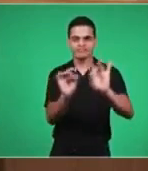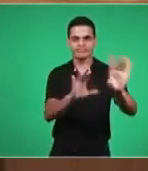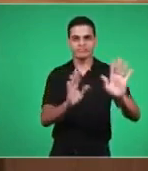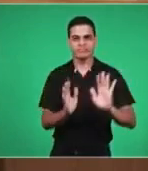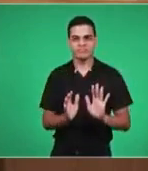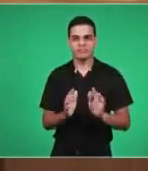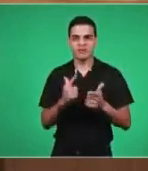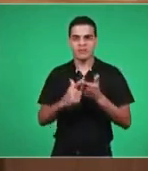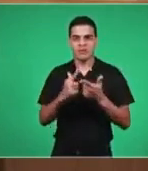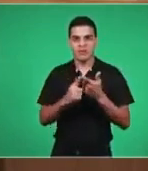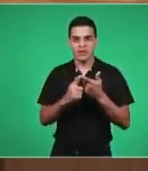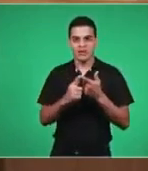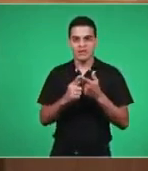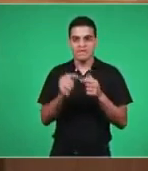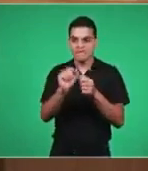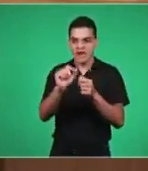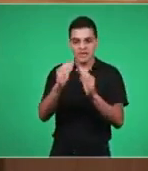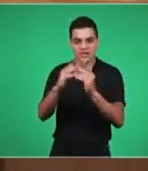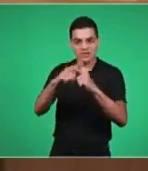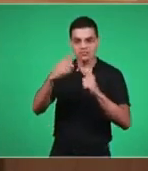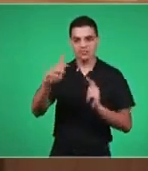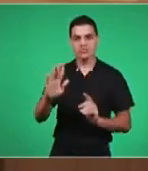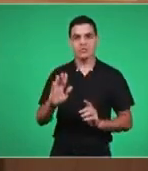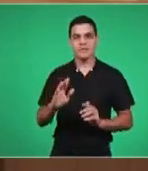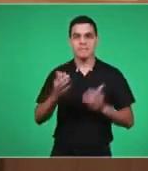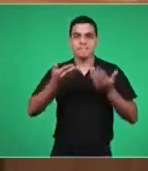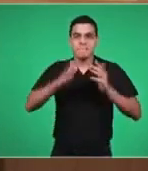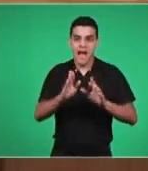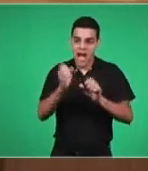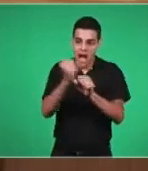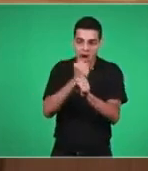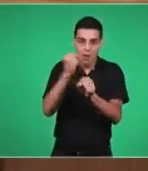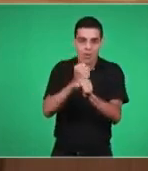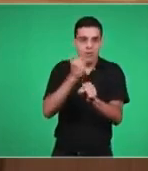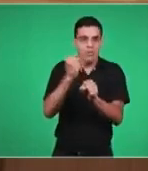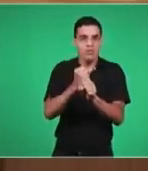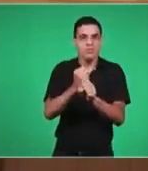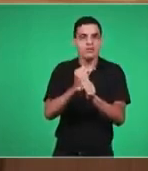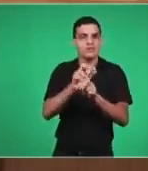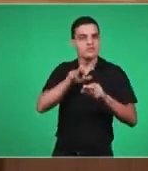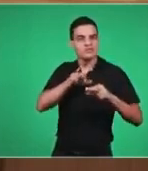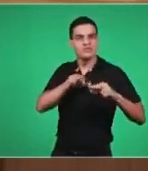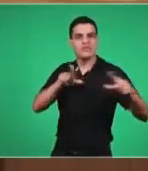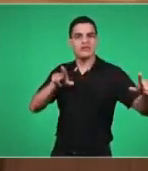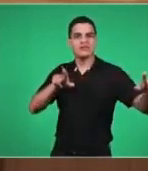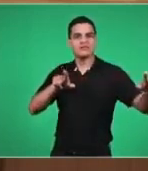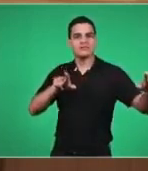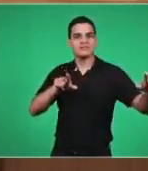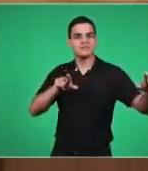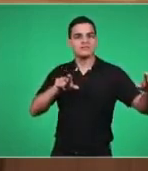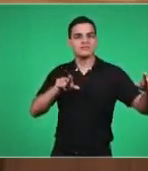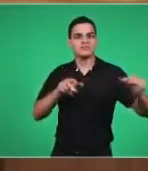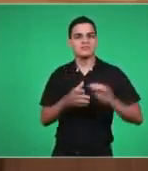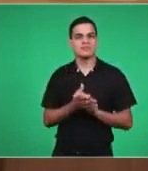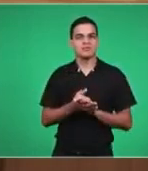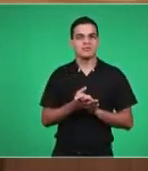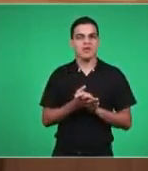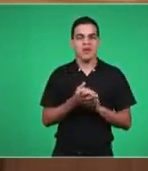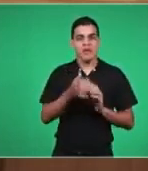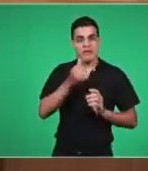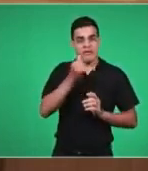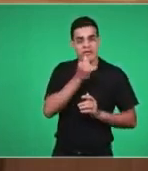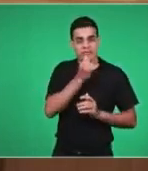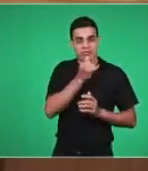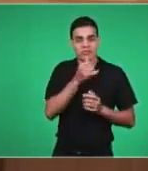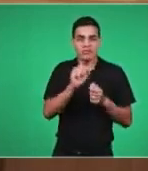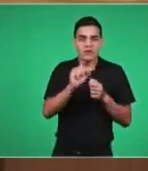if you're just trying to get any person in here, then go do that somewhere else. Our job is to evangelize and to